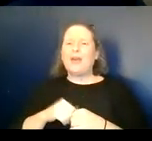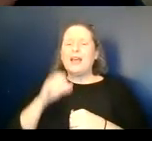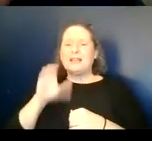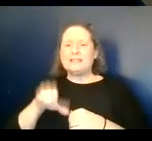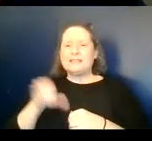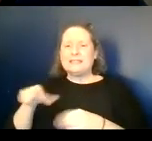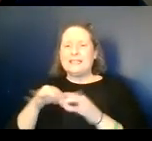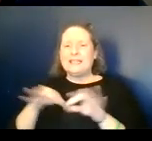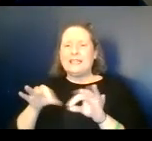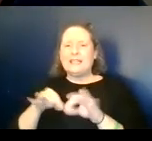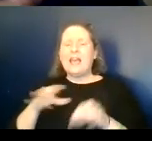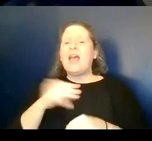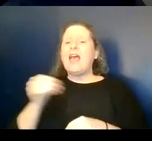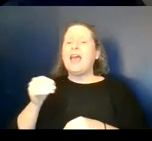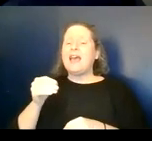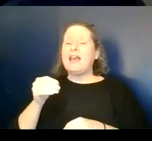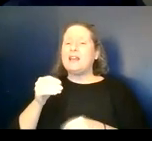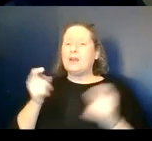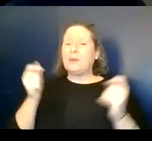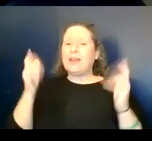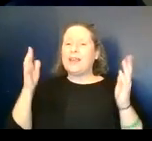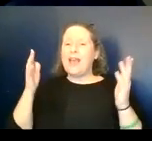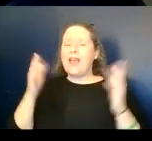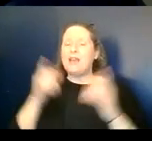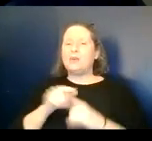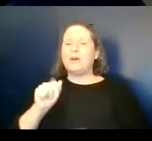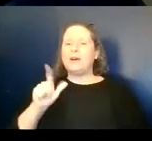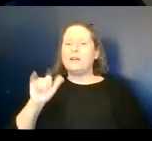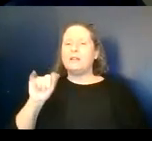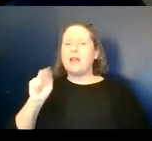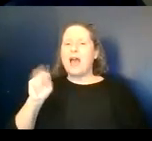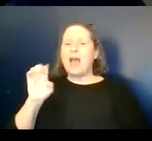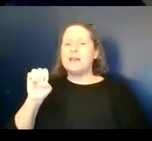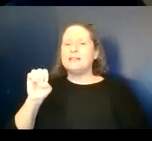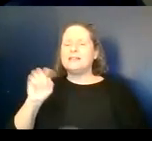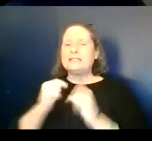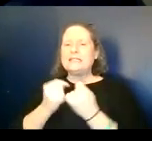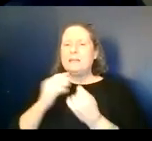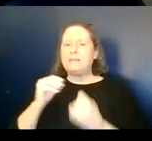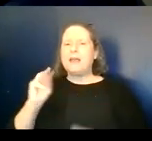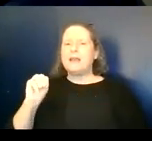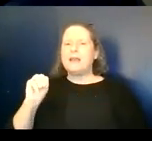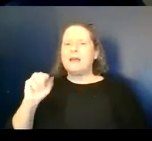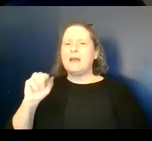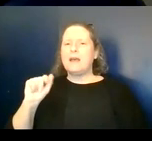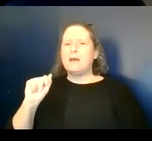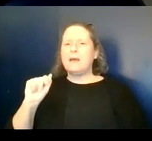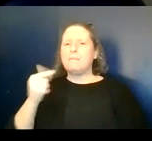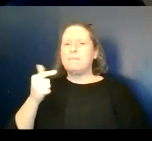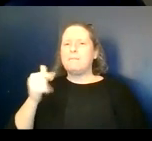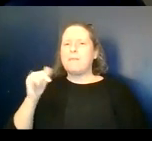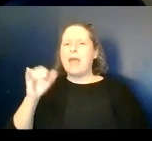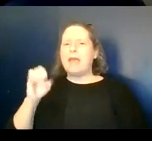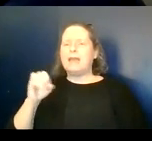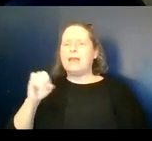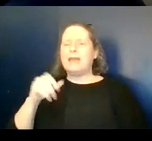captioner, and just a quick shout out to the Alliance team and Maggie at Resilience, who have made all of these webinars possible.